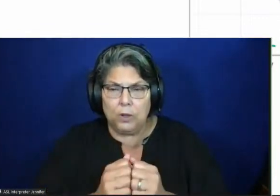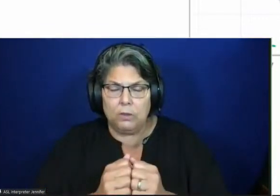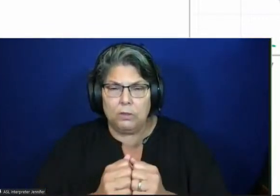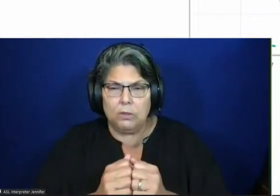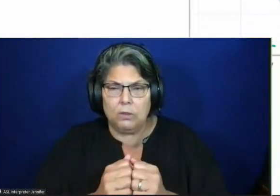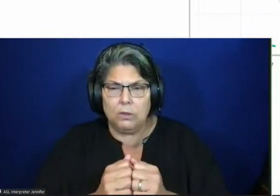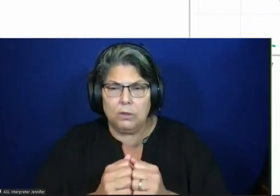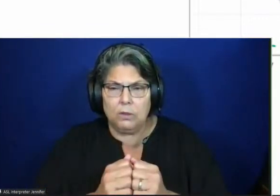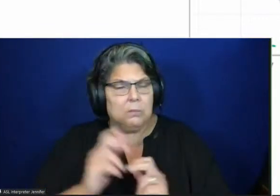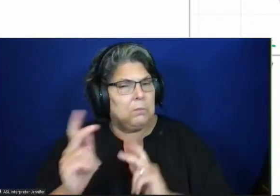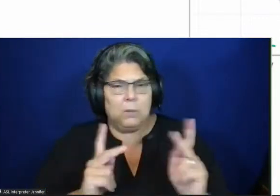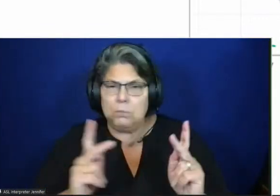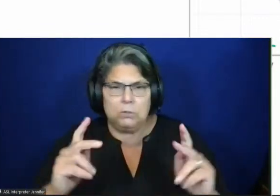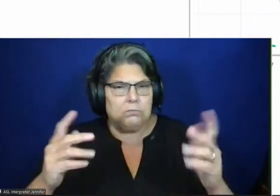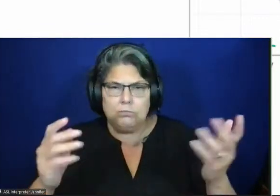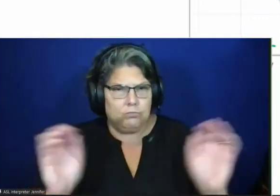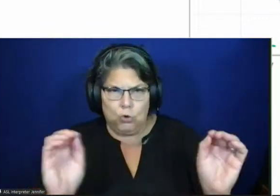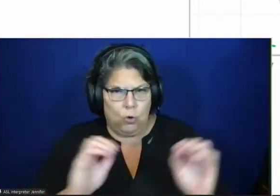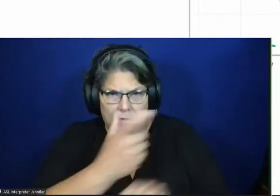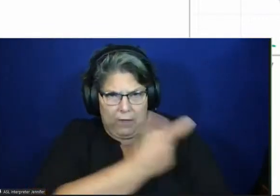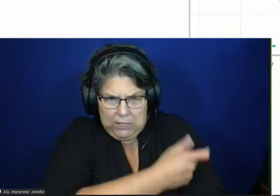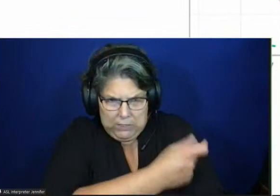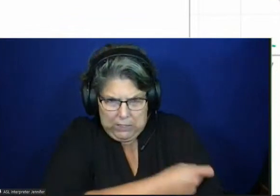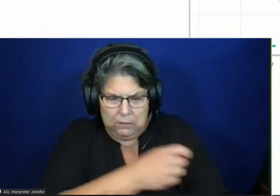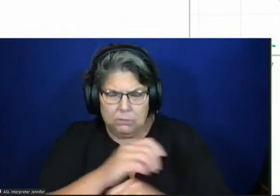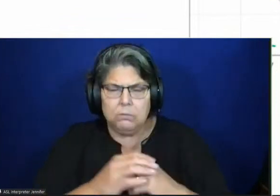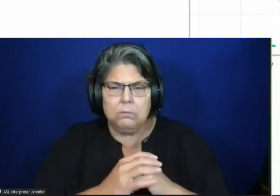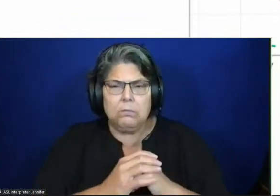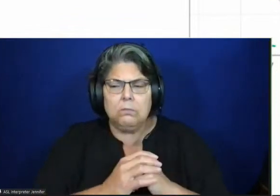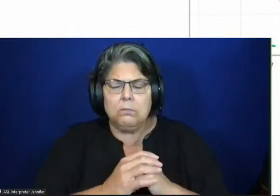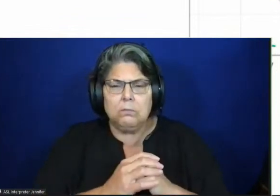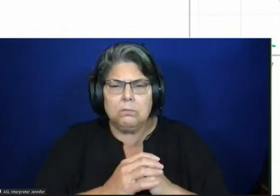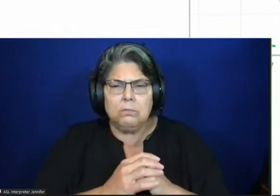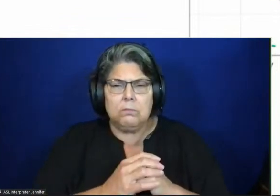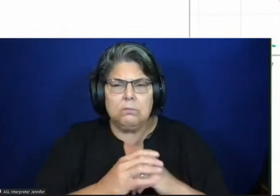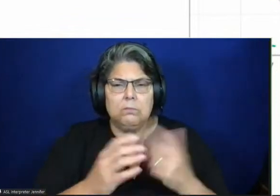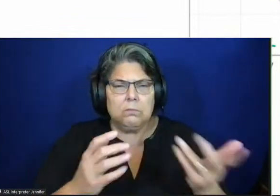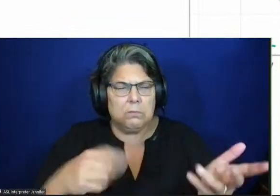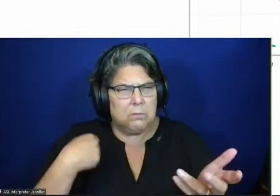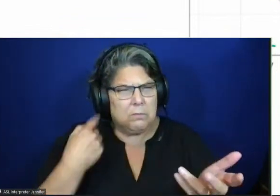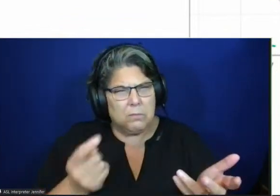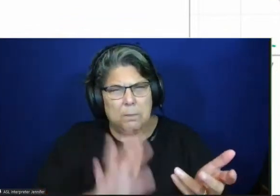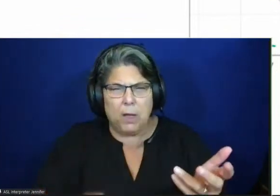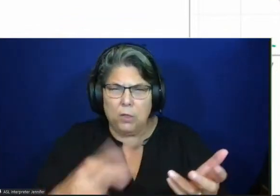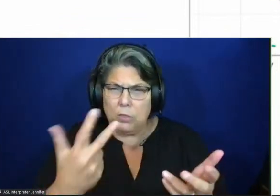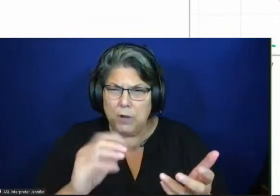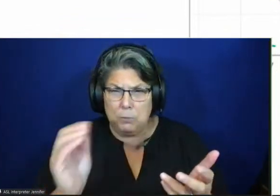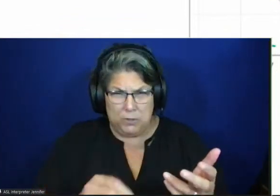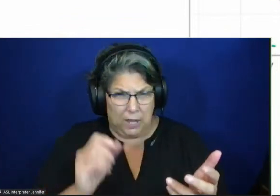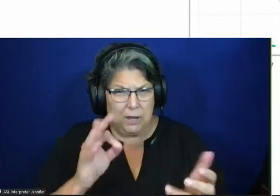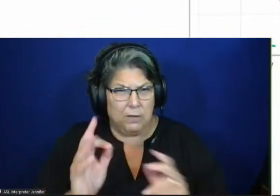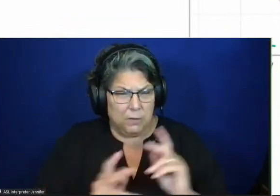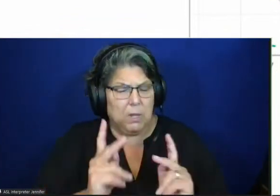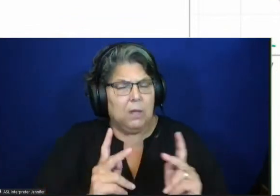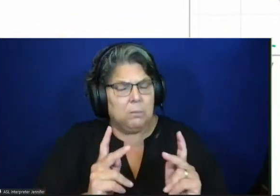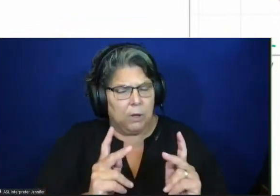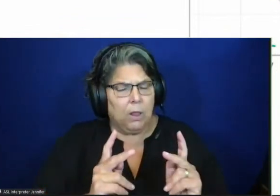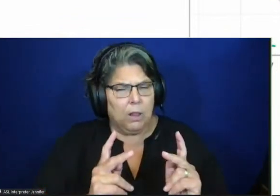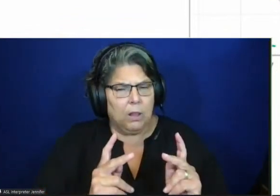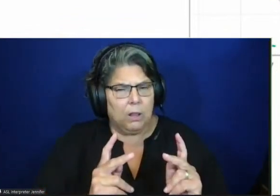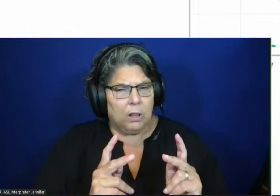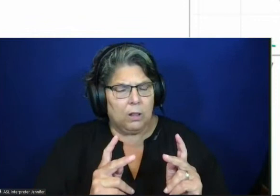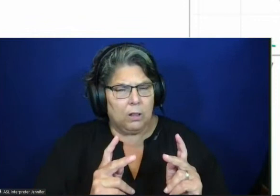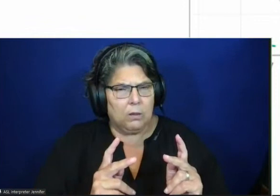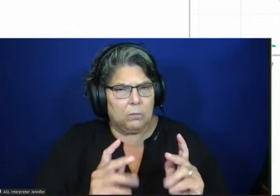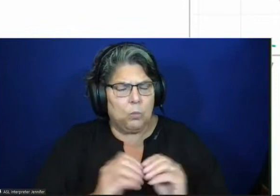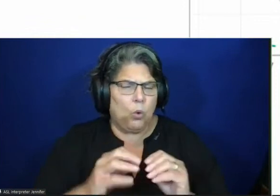versus unvaccinated. We've been giving the approximately 3% of the population who are more immune compromised